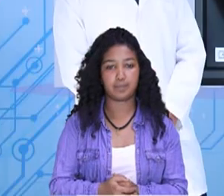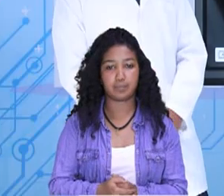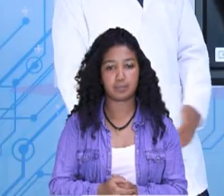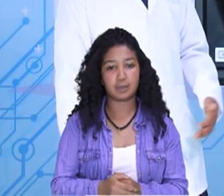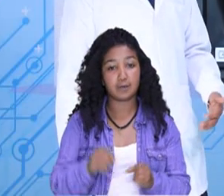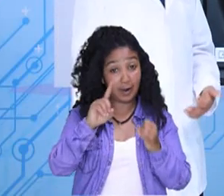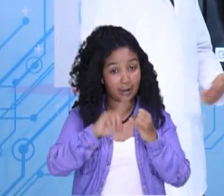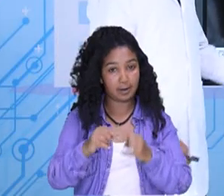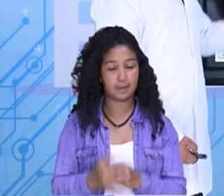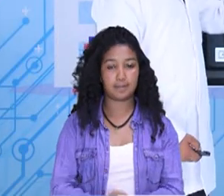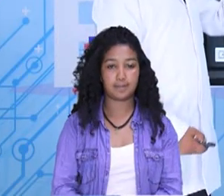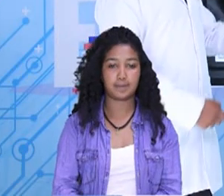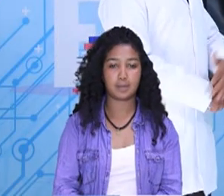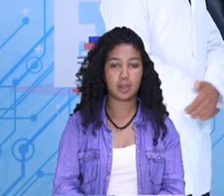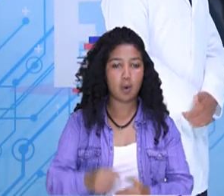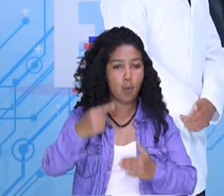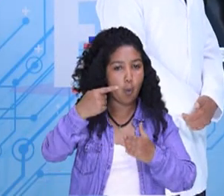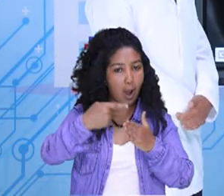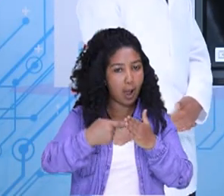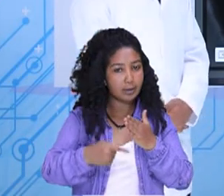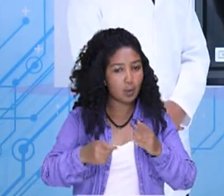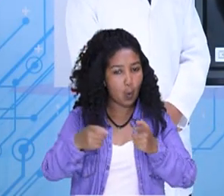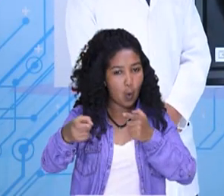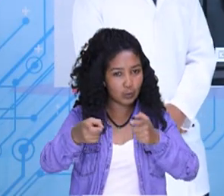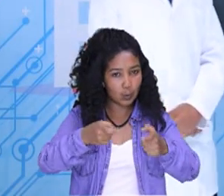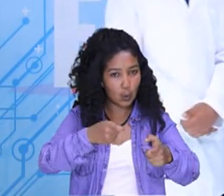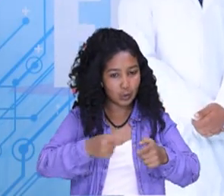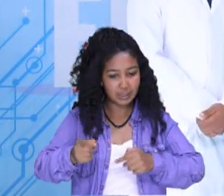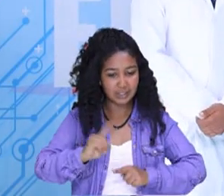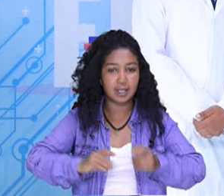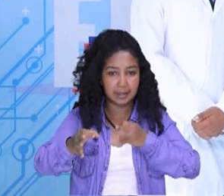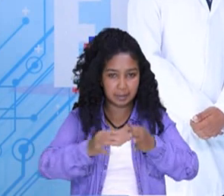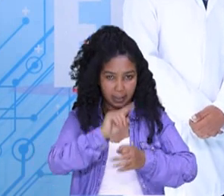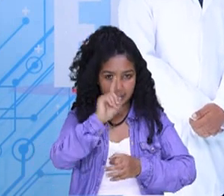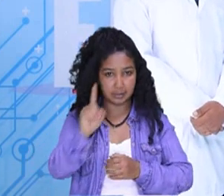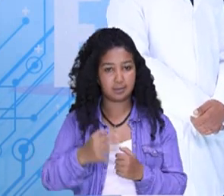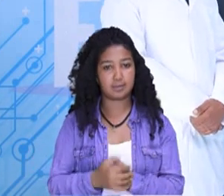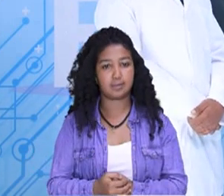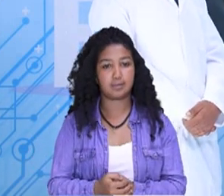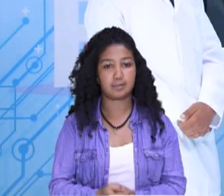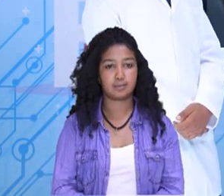And finally, what controls gene expression?